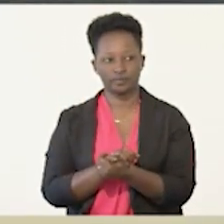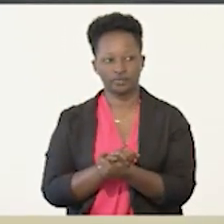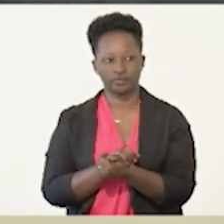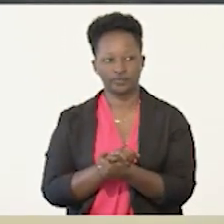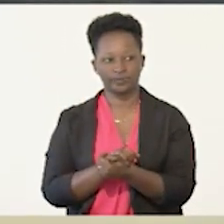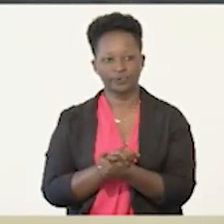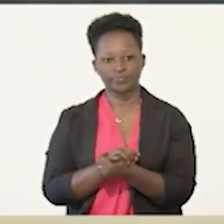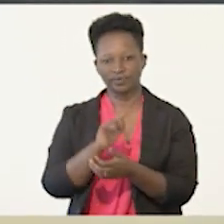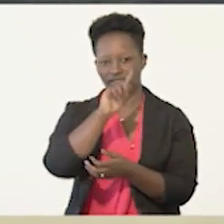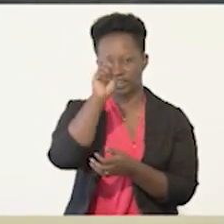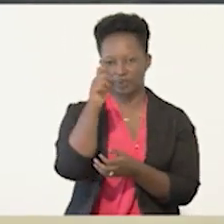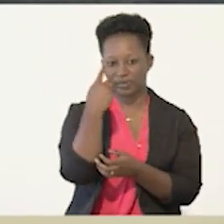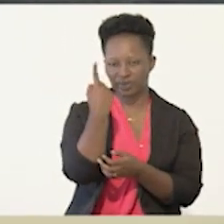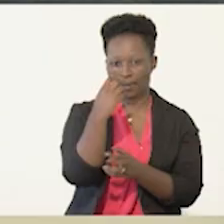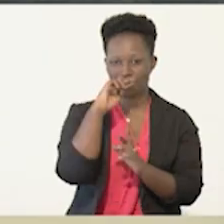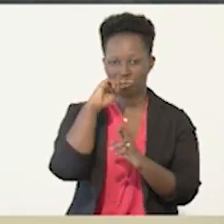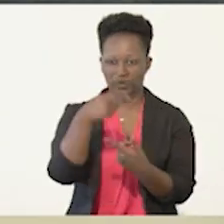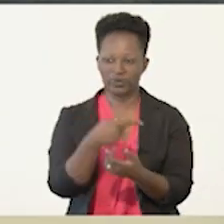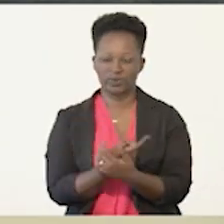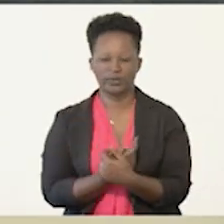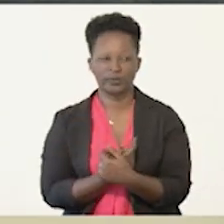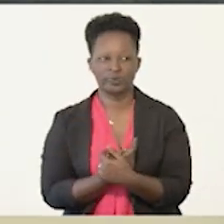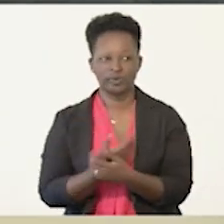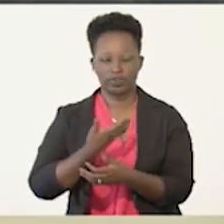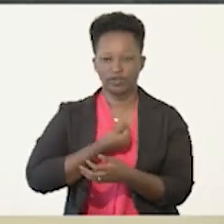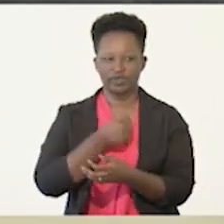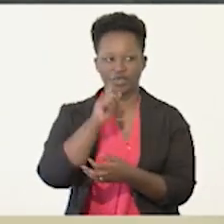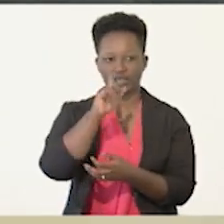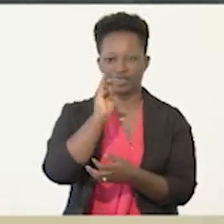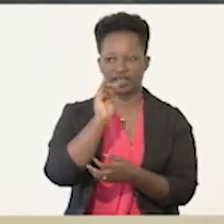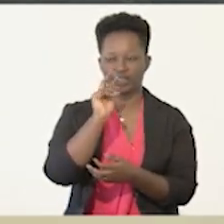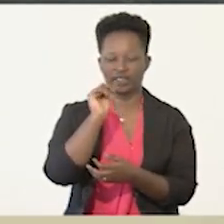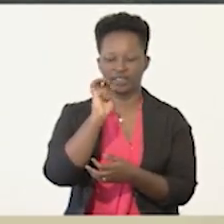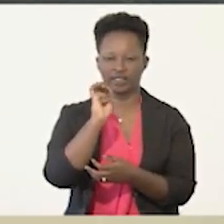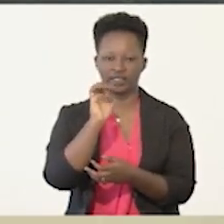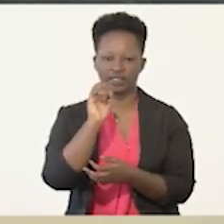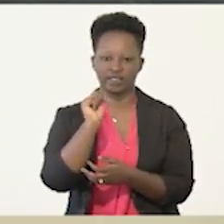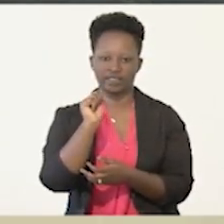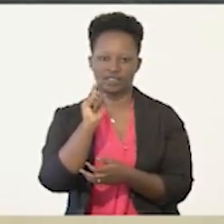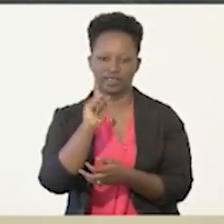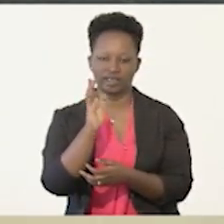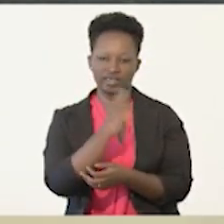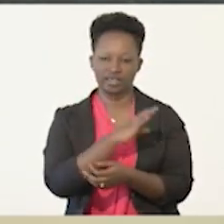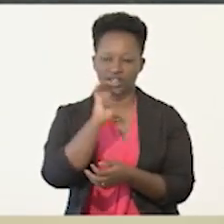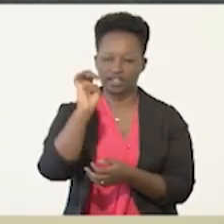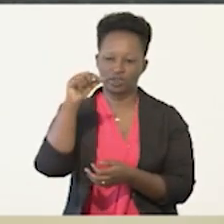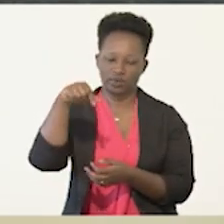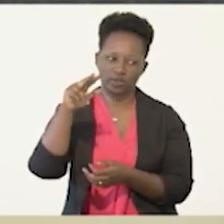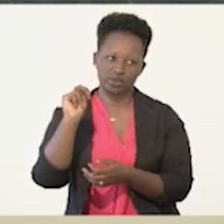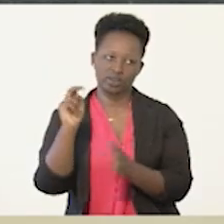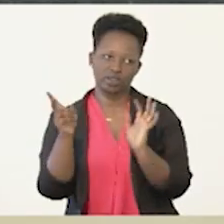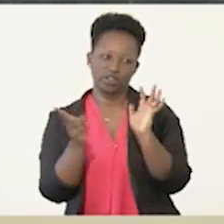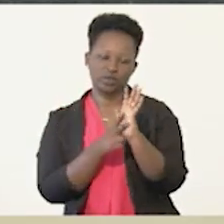question 1. So we have our linear equation which relates the two variables whereby you